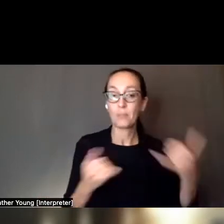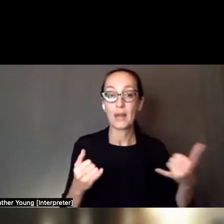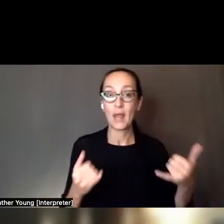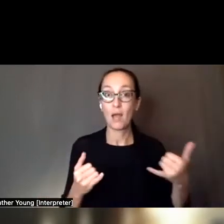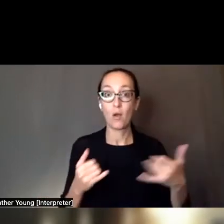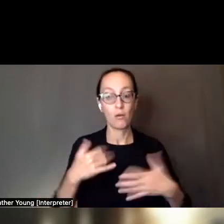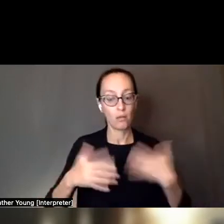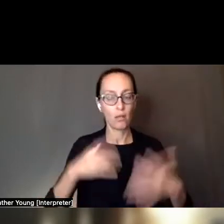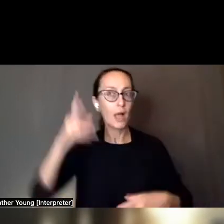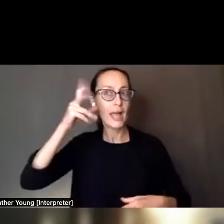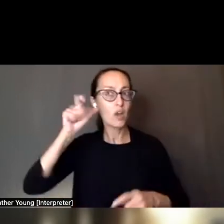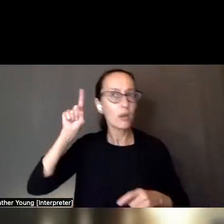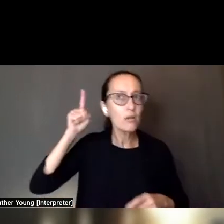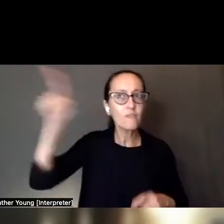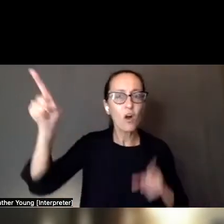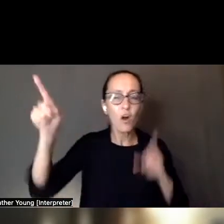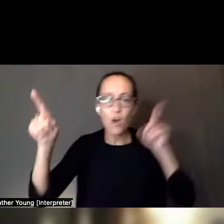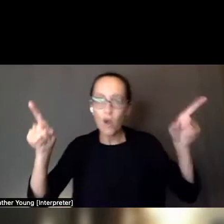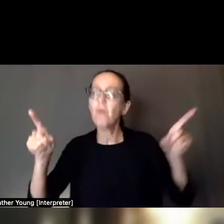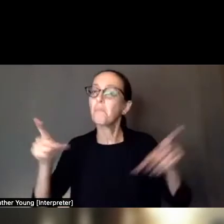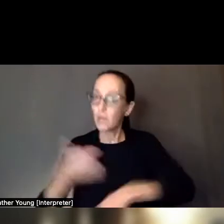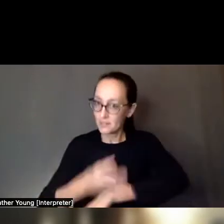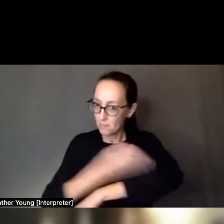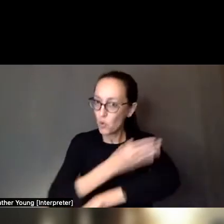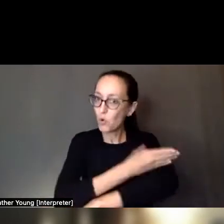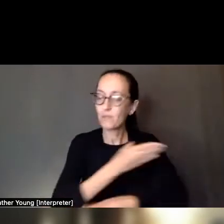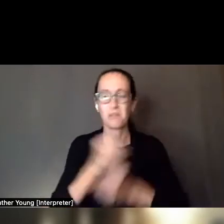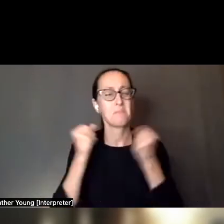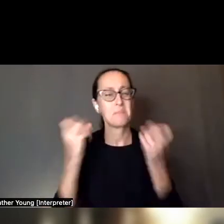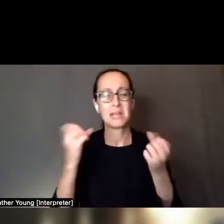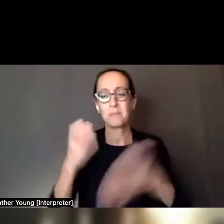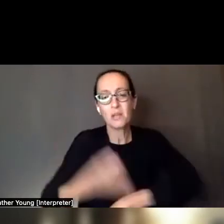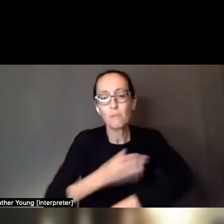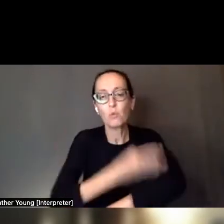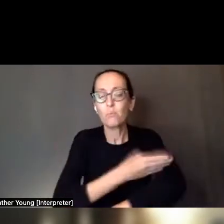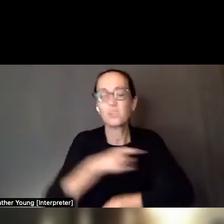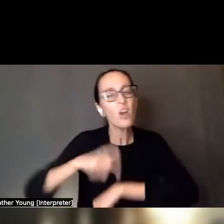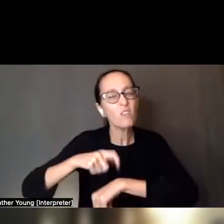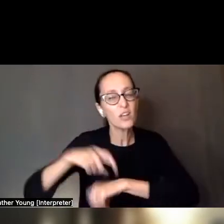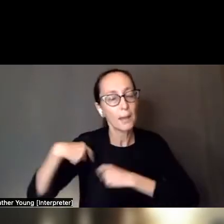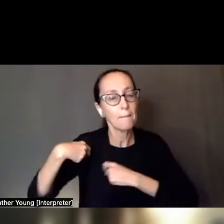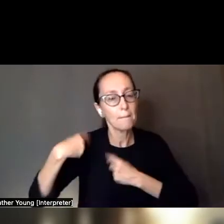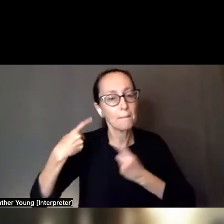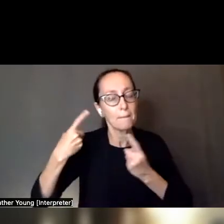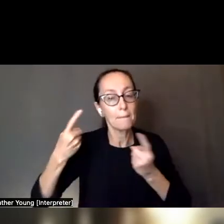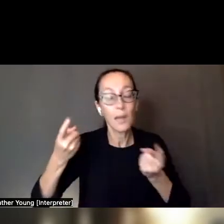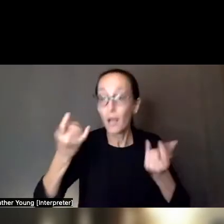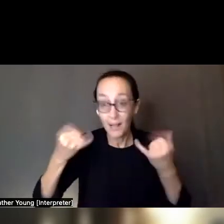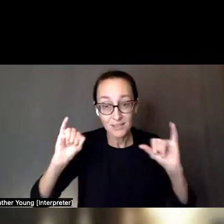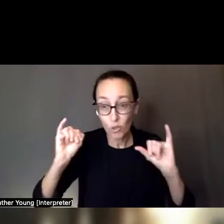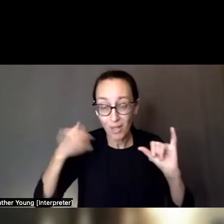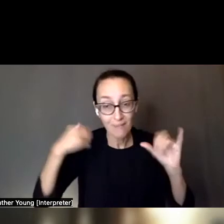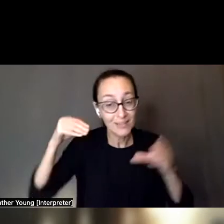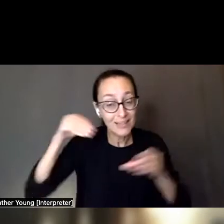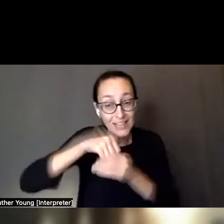at distance has improved. So many improvements over time. And I still have that same internal device,